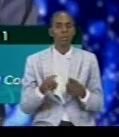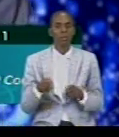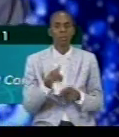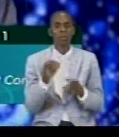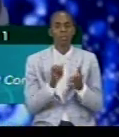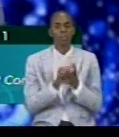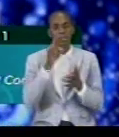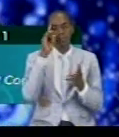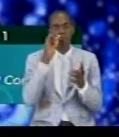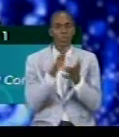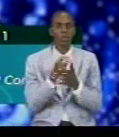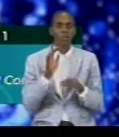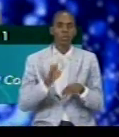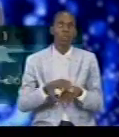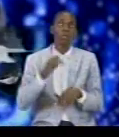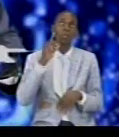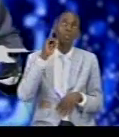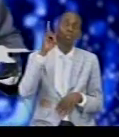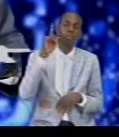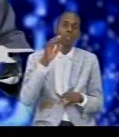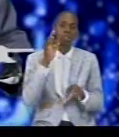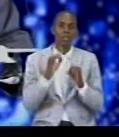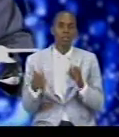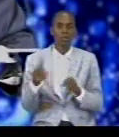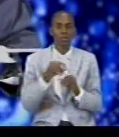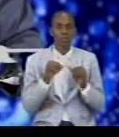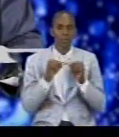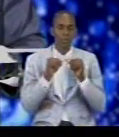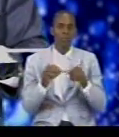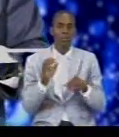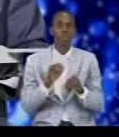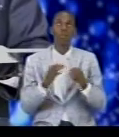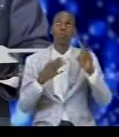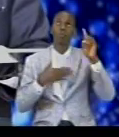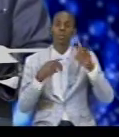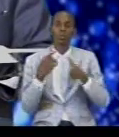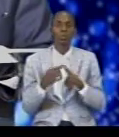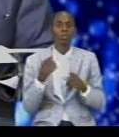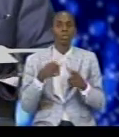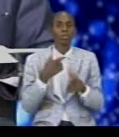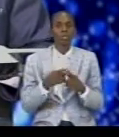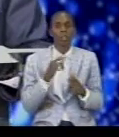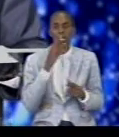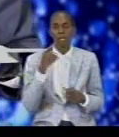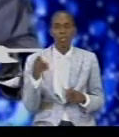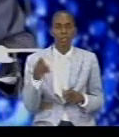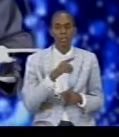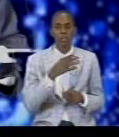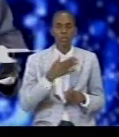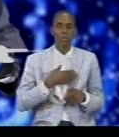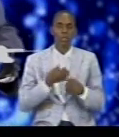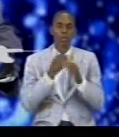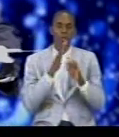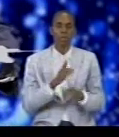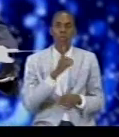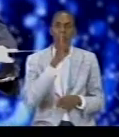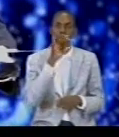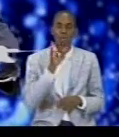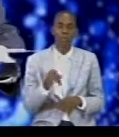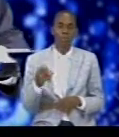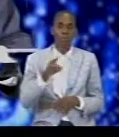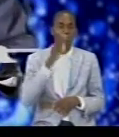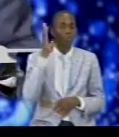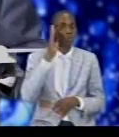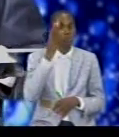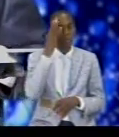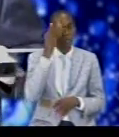ye continue in my word, then are ye my disciples indeed. Look at verse 32. And ye shall know the truth, and